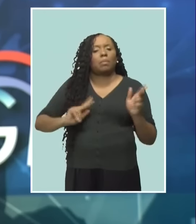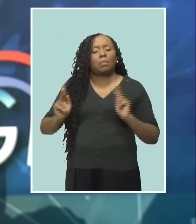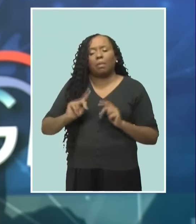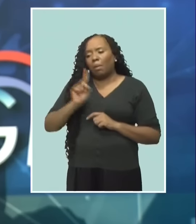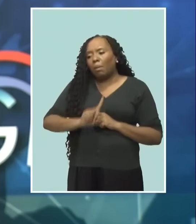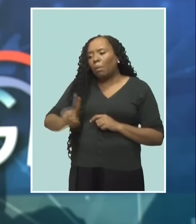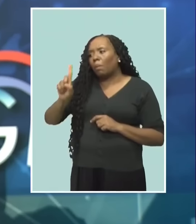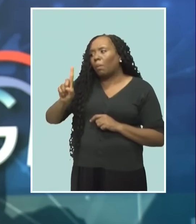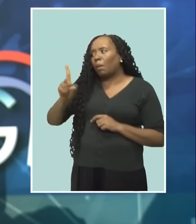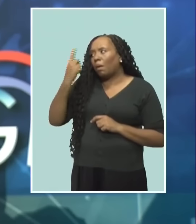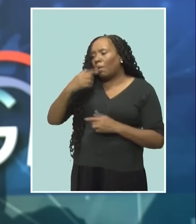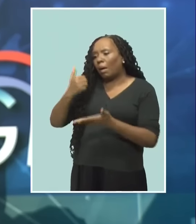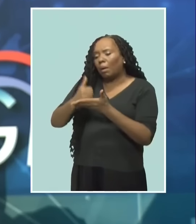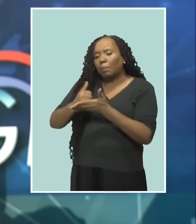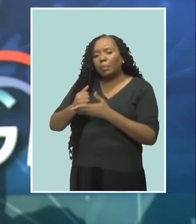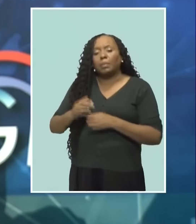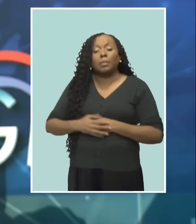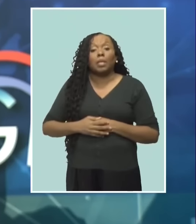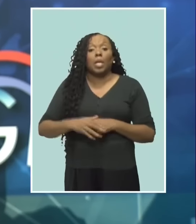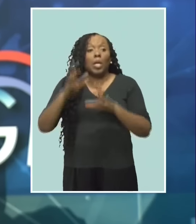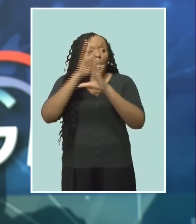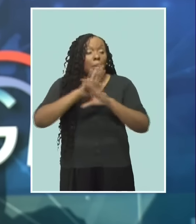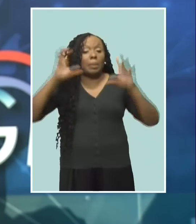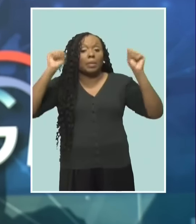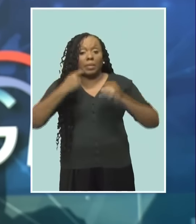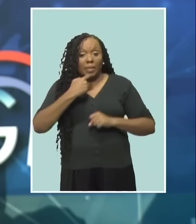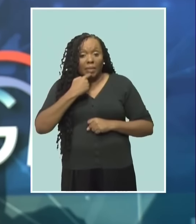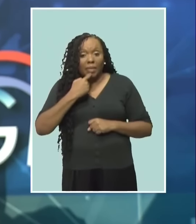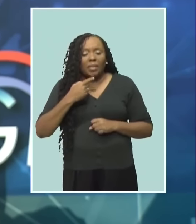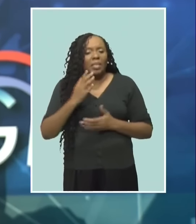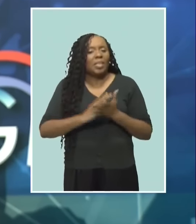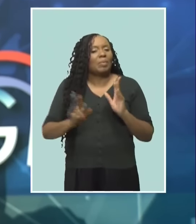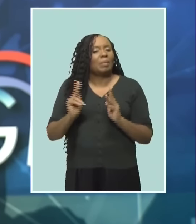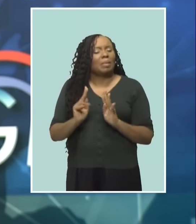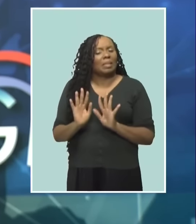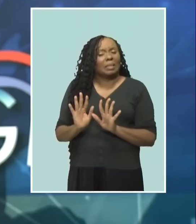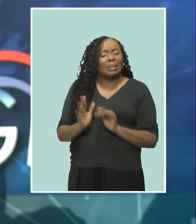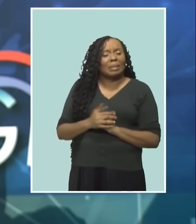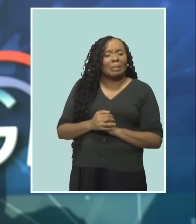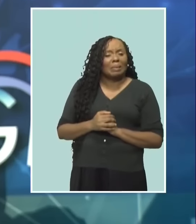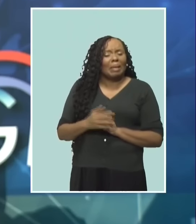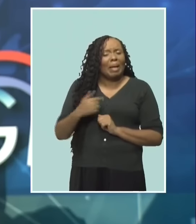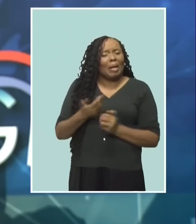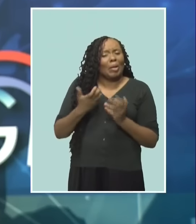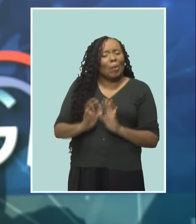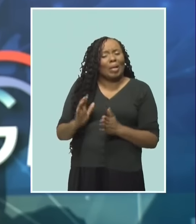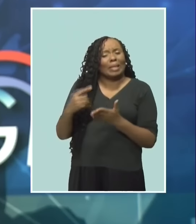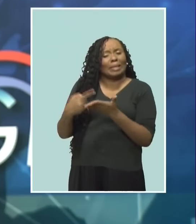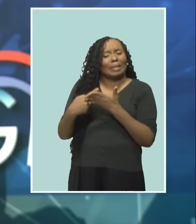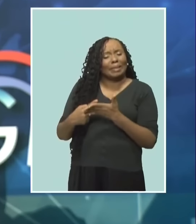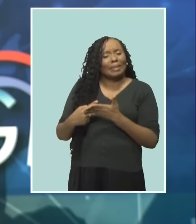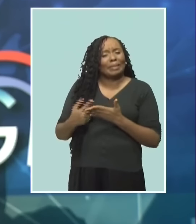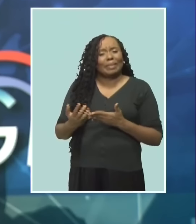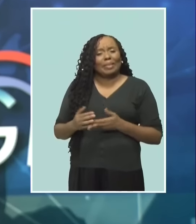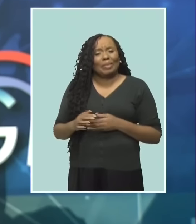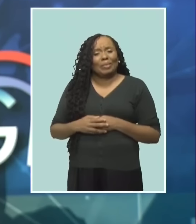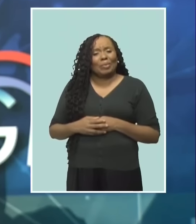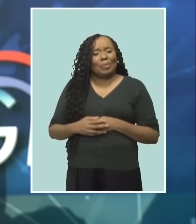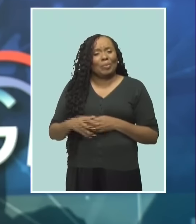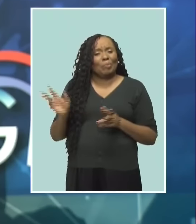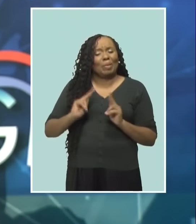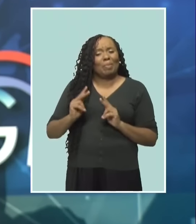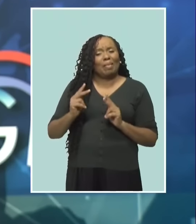psychologists. President Ronald Pope says despite reservations by some due to the stigma associated with mental health, more people have